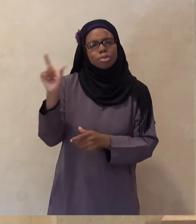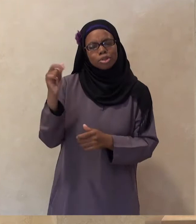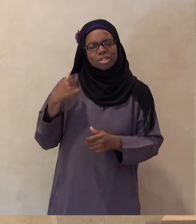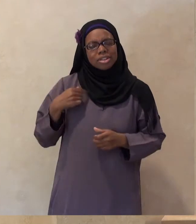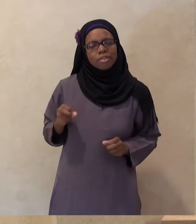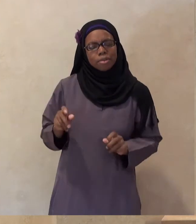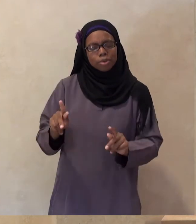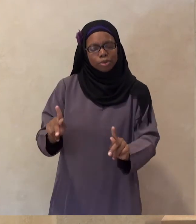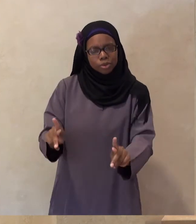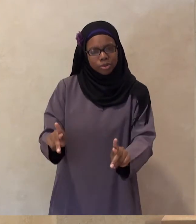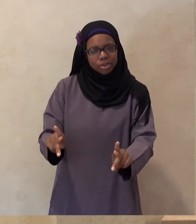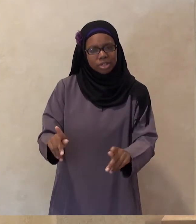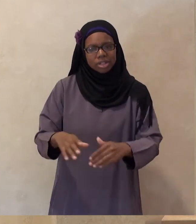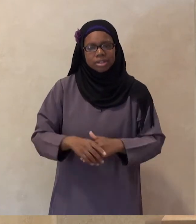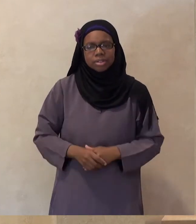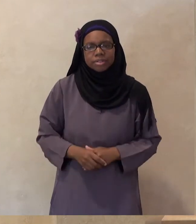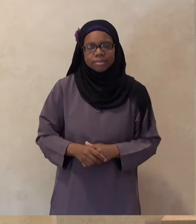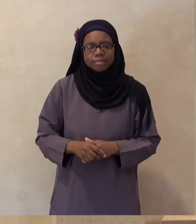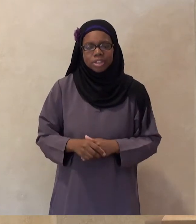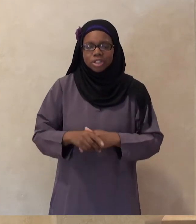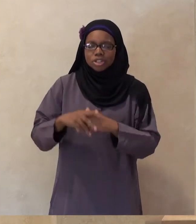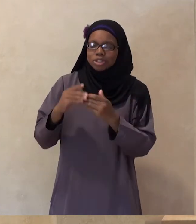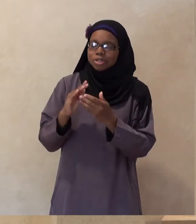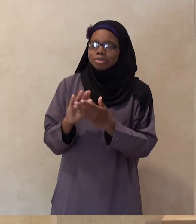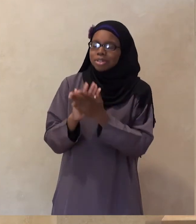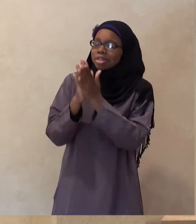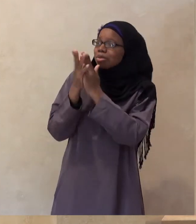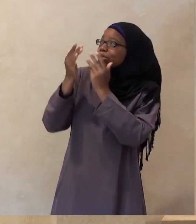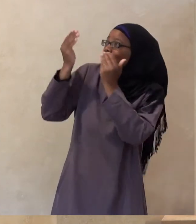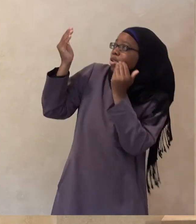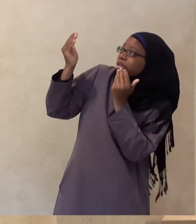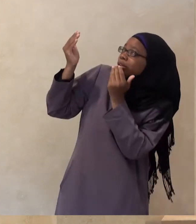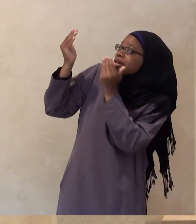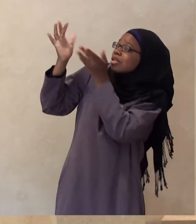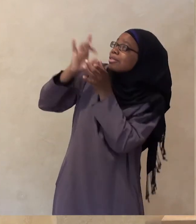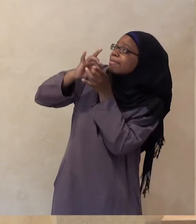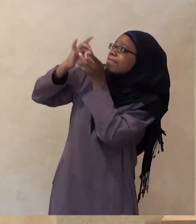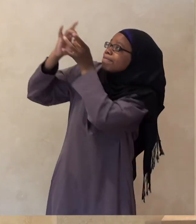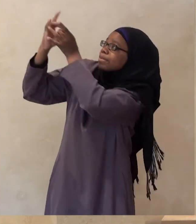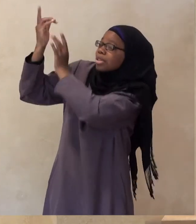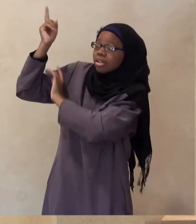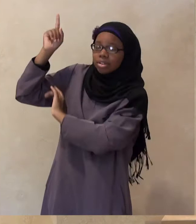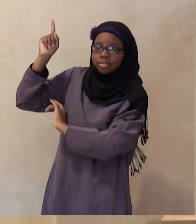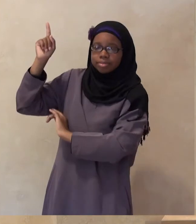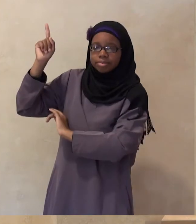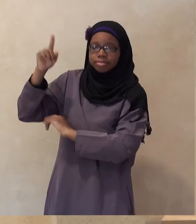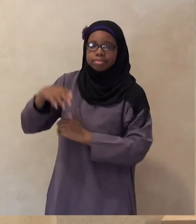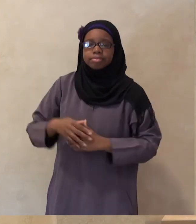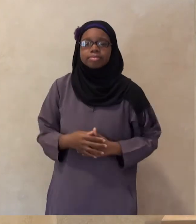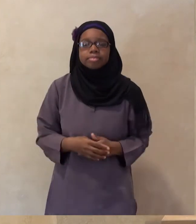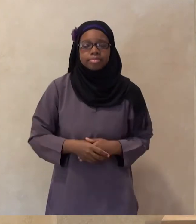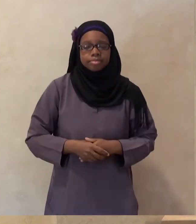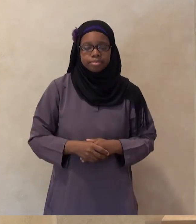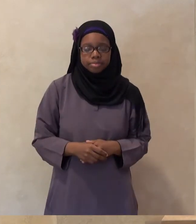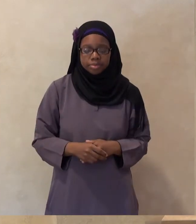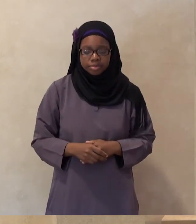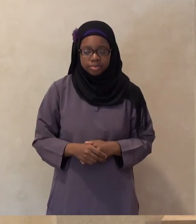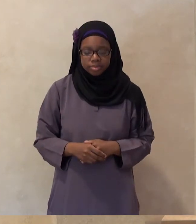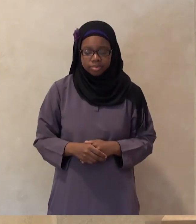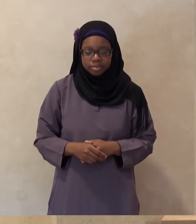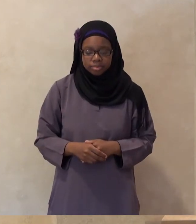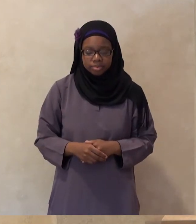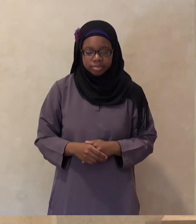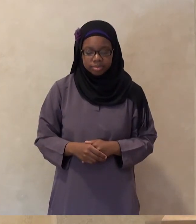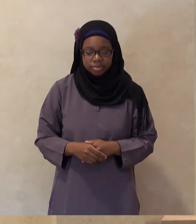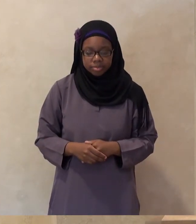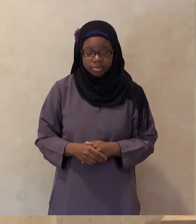chance to attain the closeness to Allah subhanahu wa ta'ala. And among these special occasions is the month